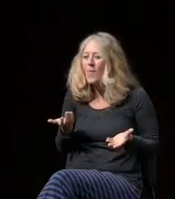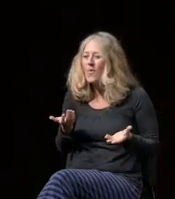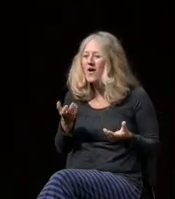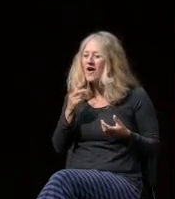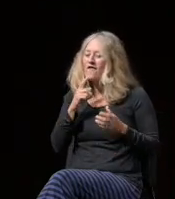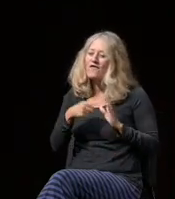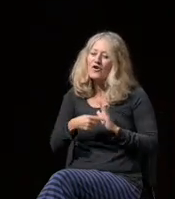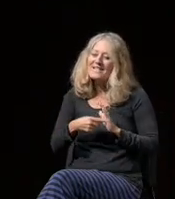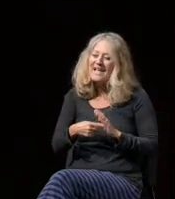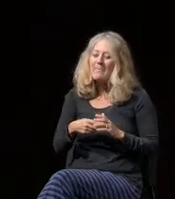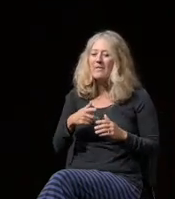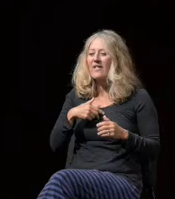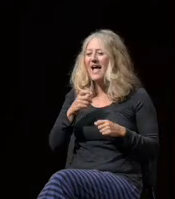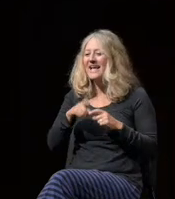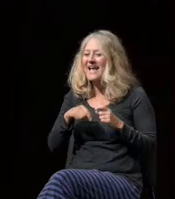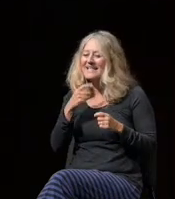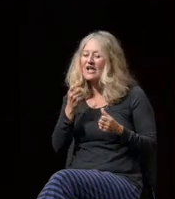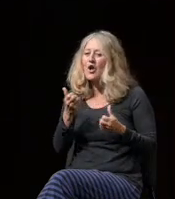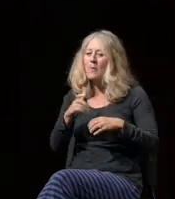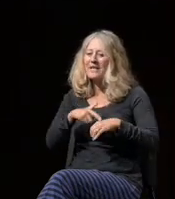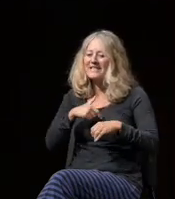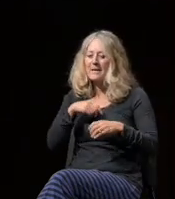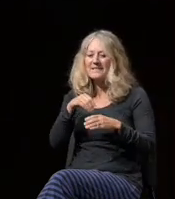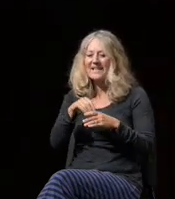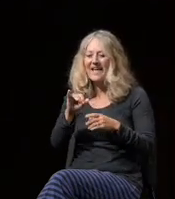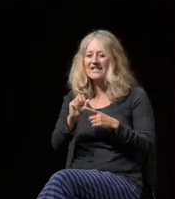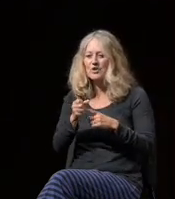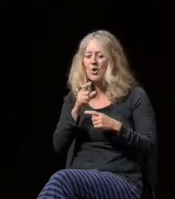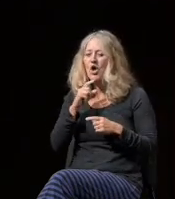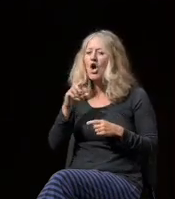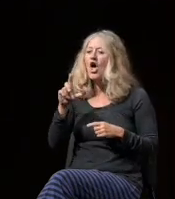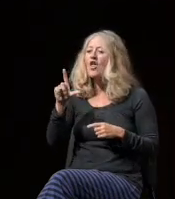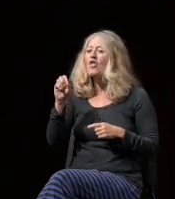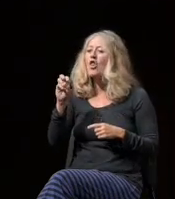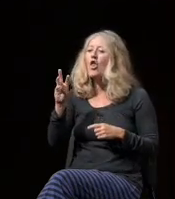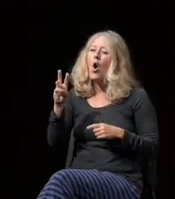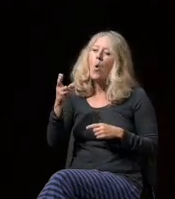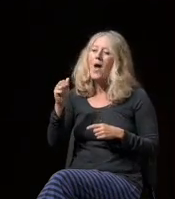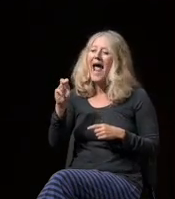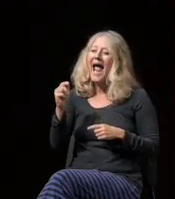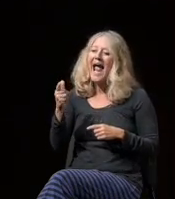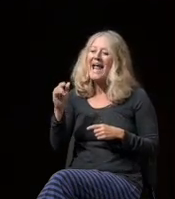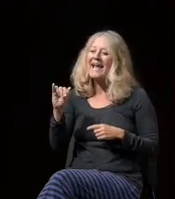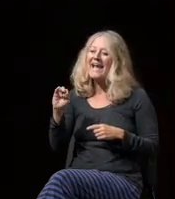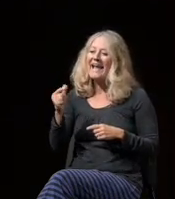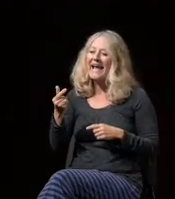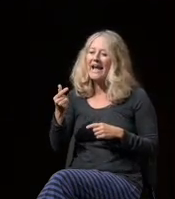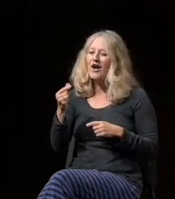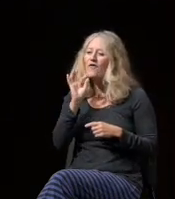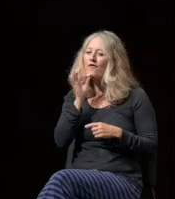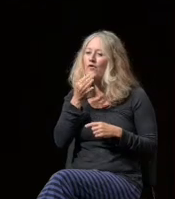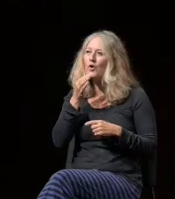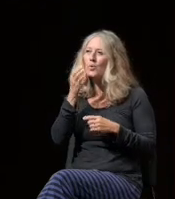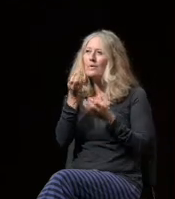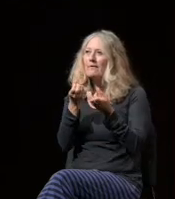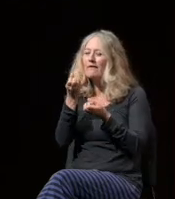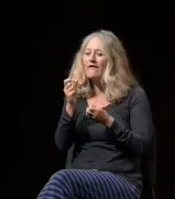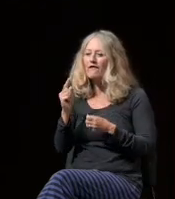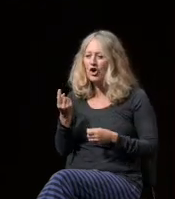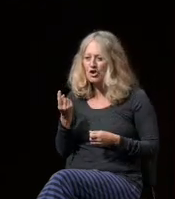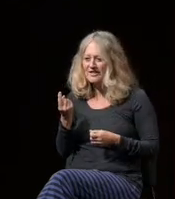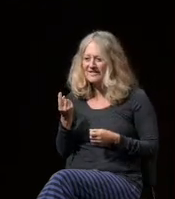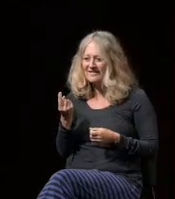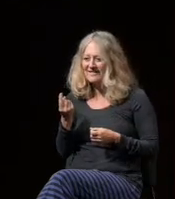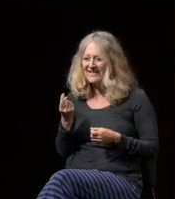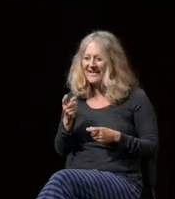I can't tell you how many meetings I've been in where they said, let's just get the low-hanging fruit first. Now, not everybody, but